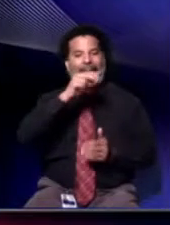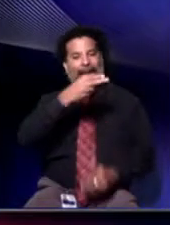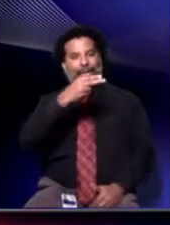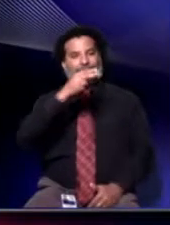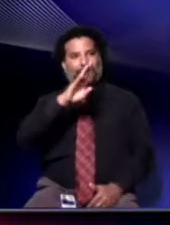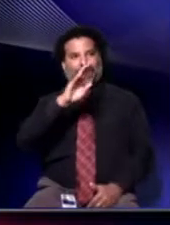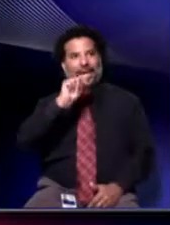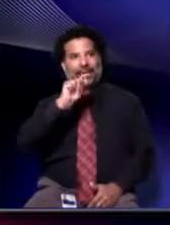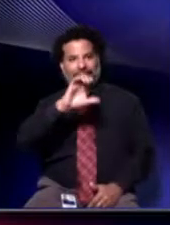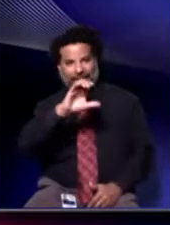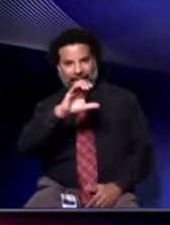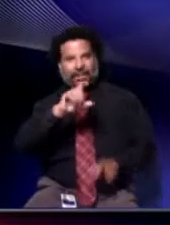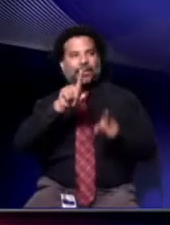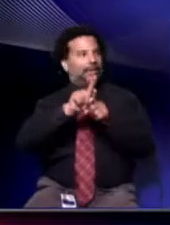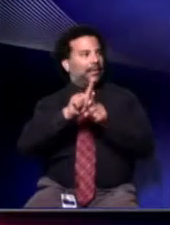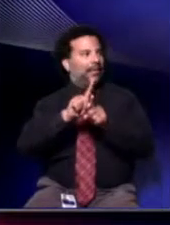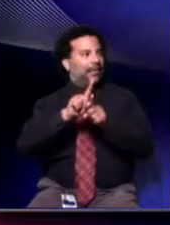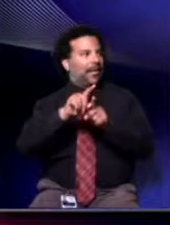another $350,000